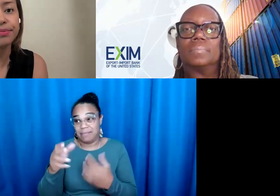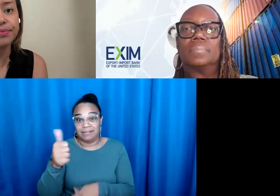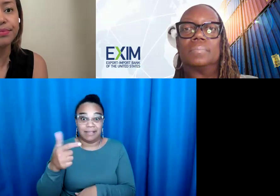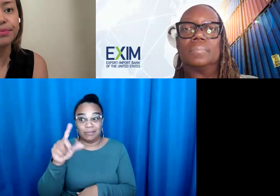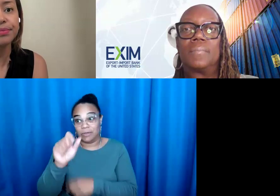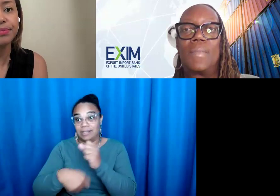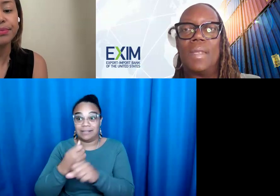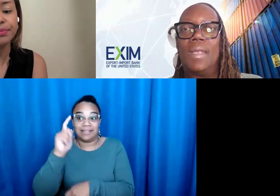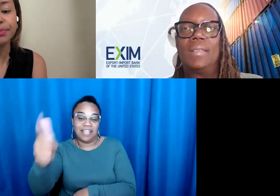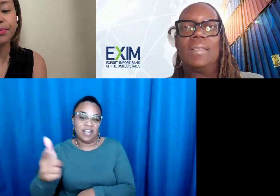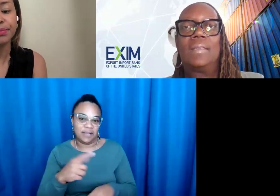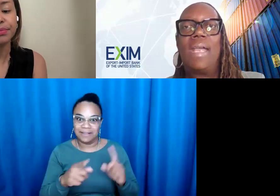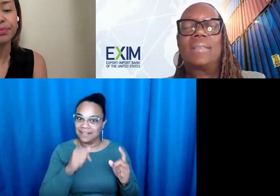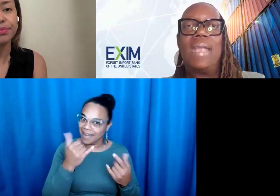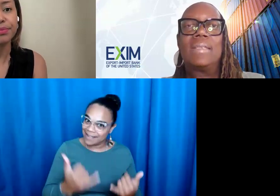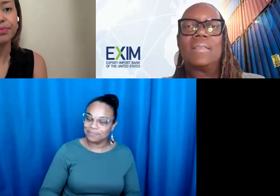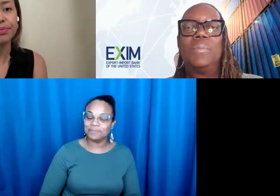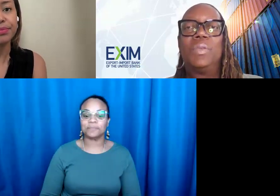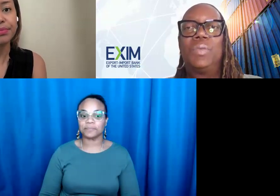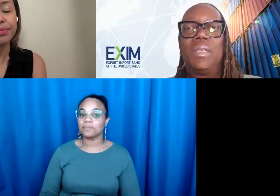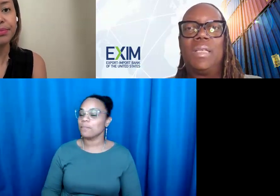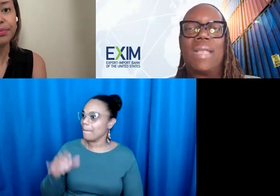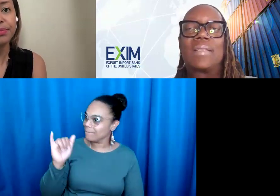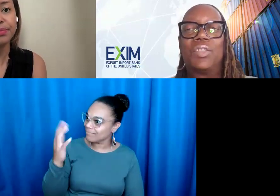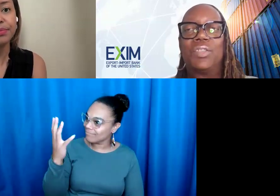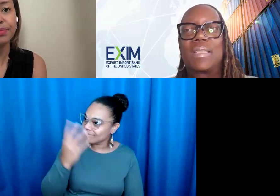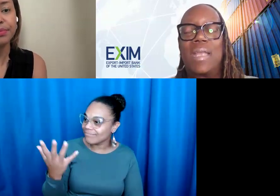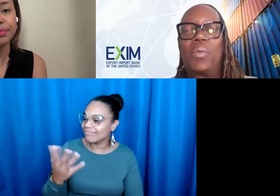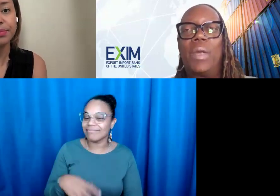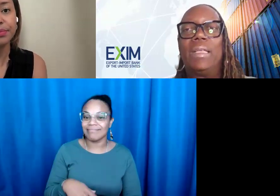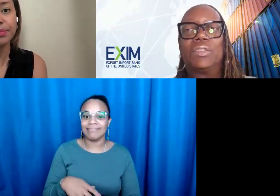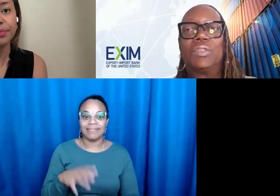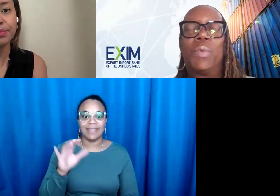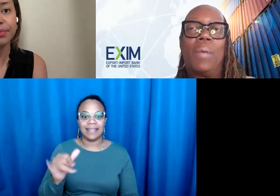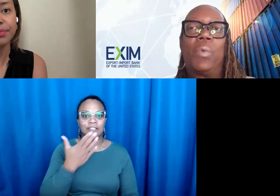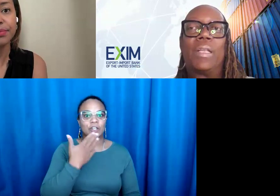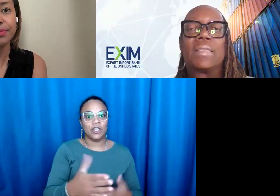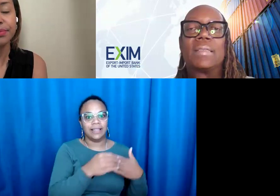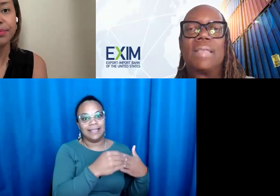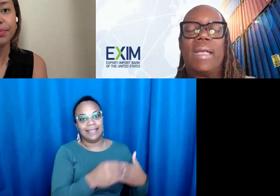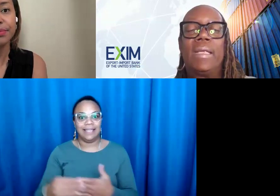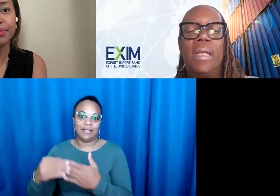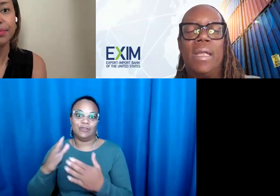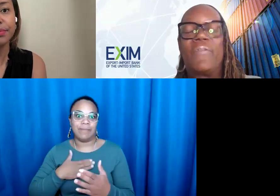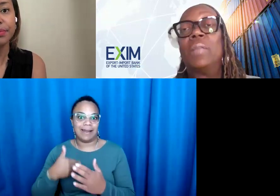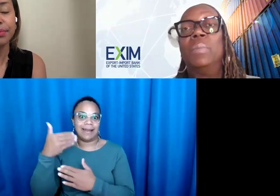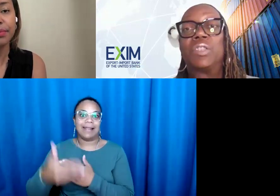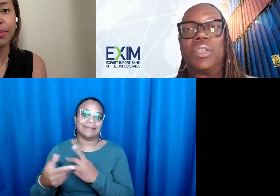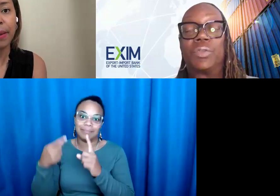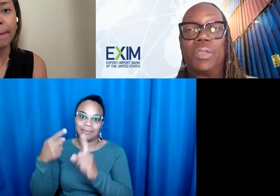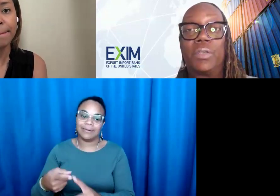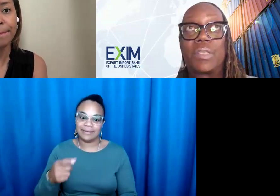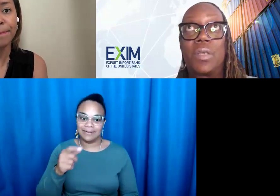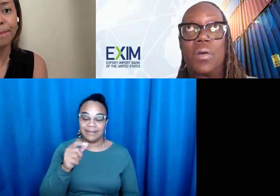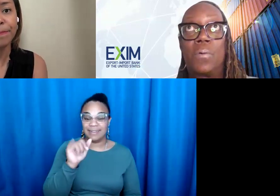years. And that is the beauty, and that's a good segue into what I wanted to say if I didn't mention